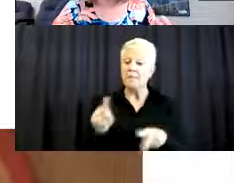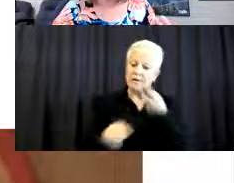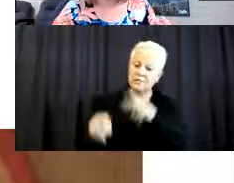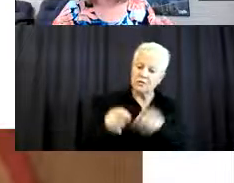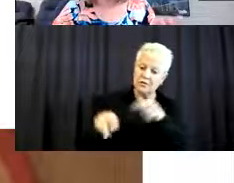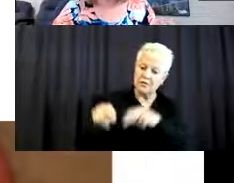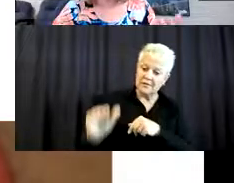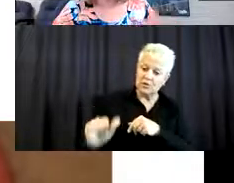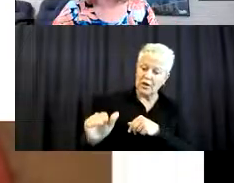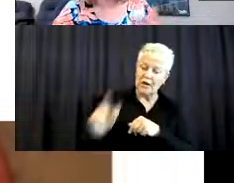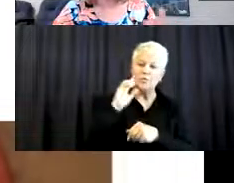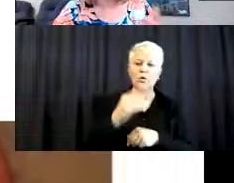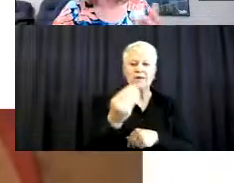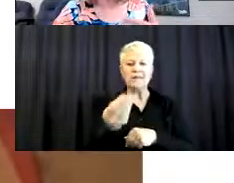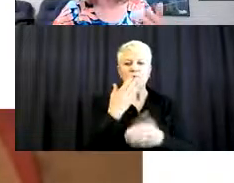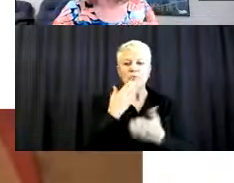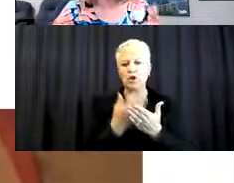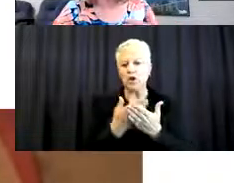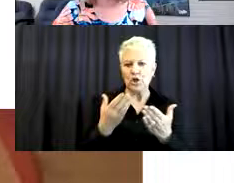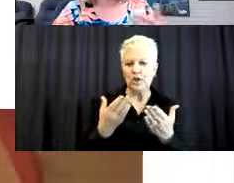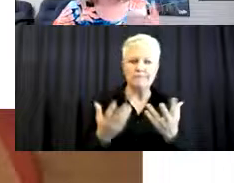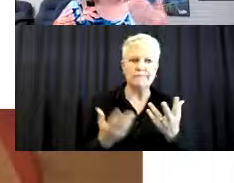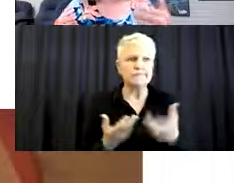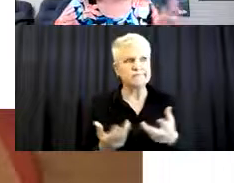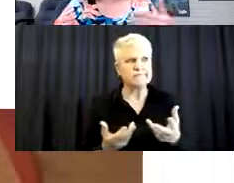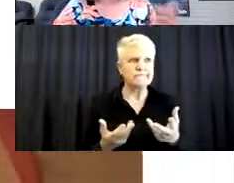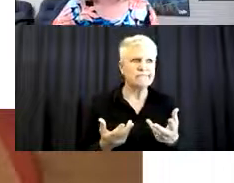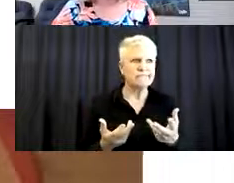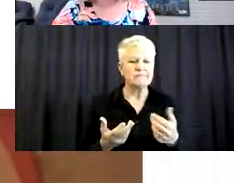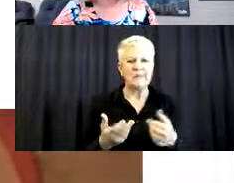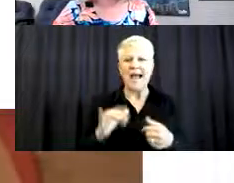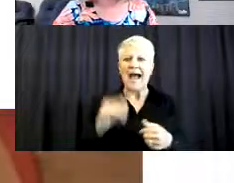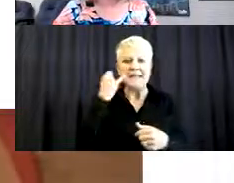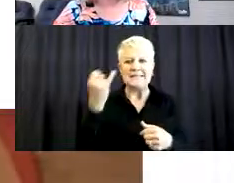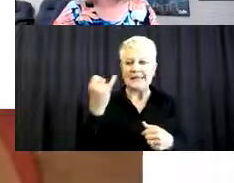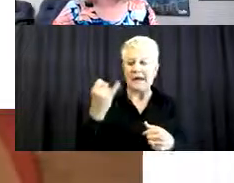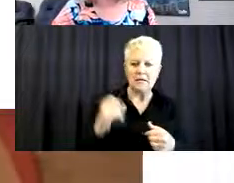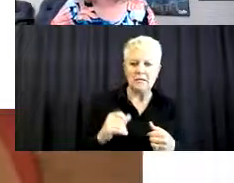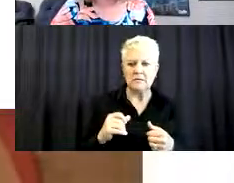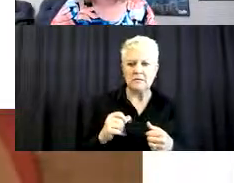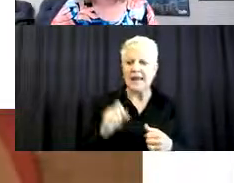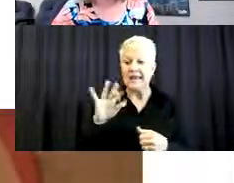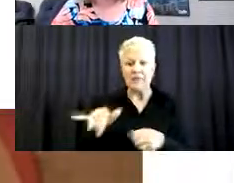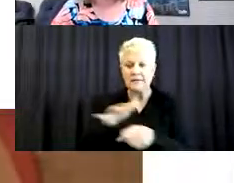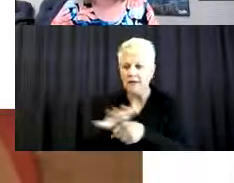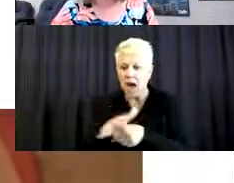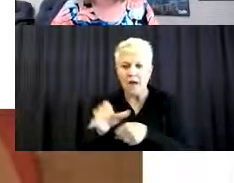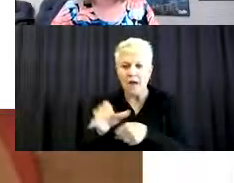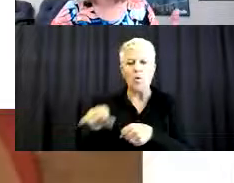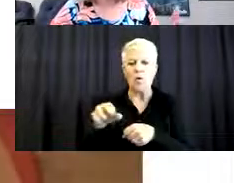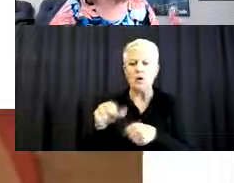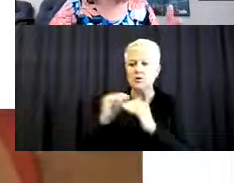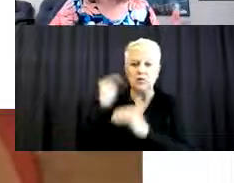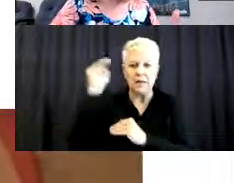child will kind of give you a good kind of idea of whether it's enough or not, or too